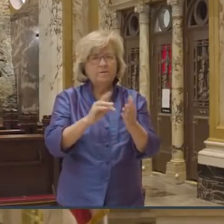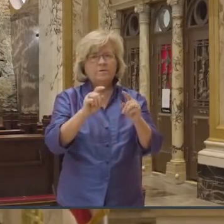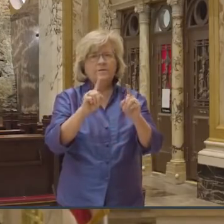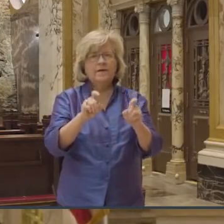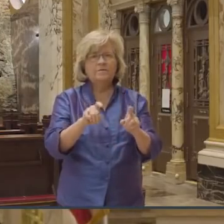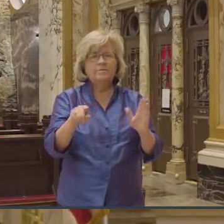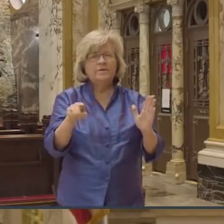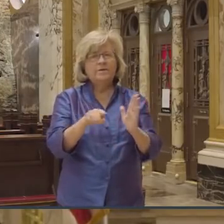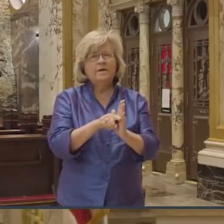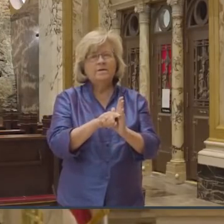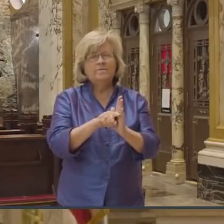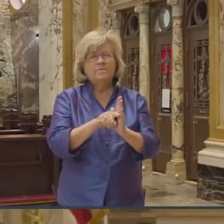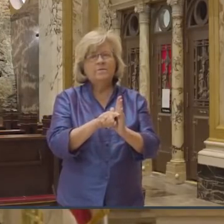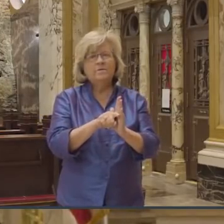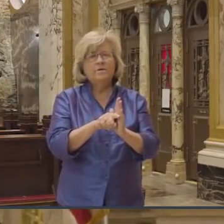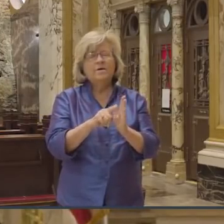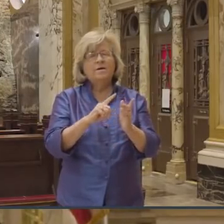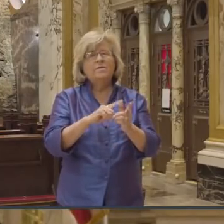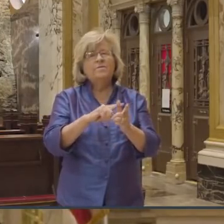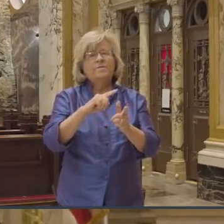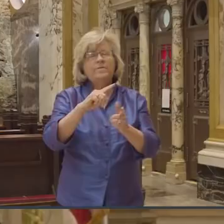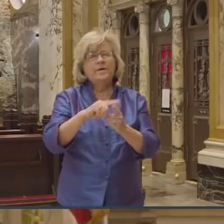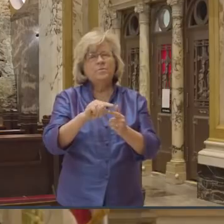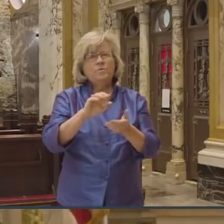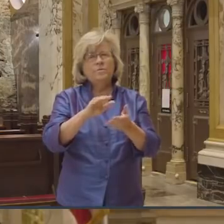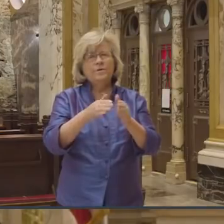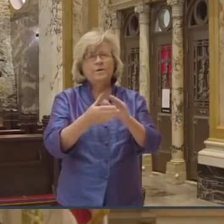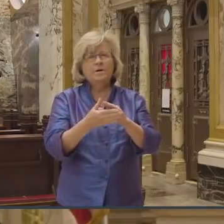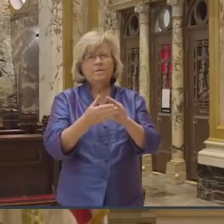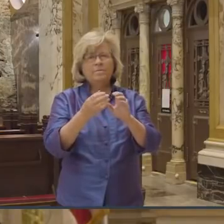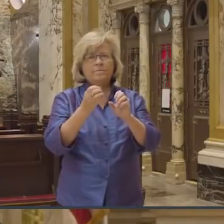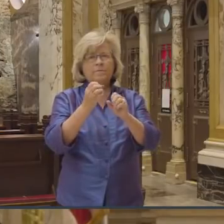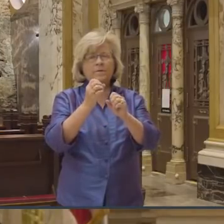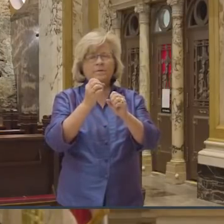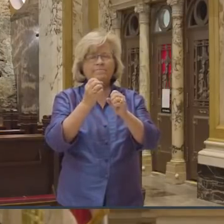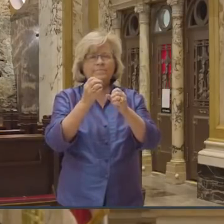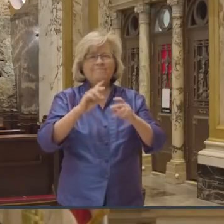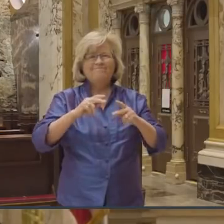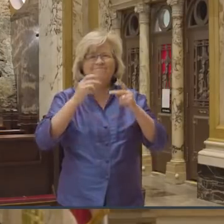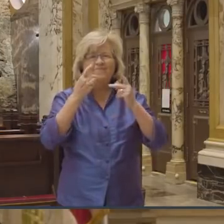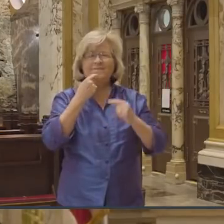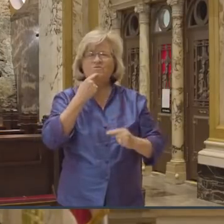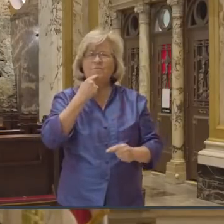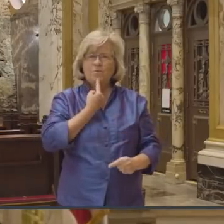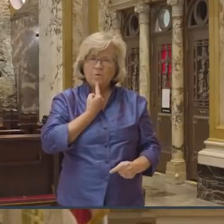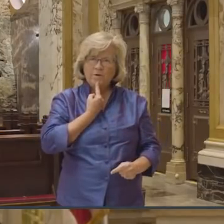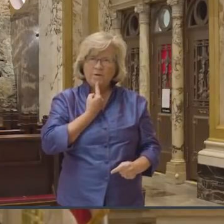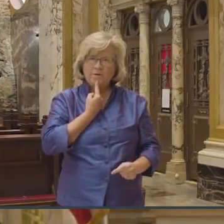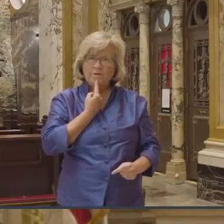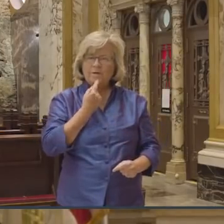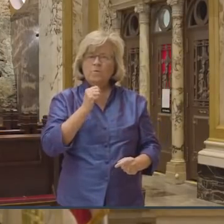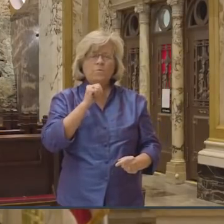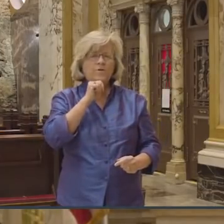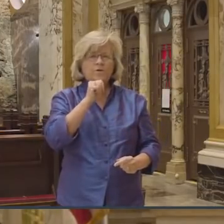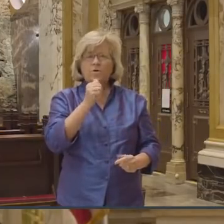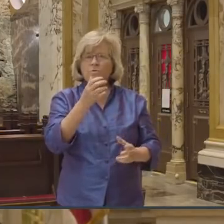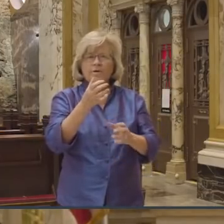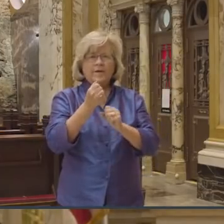negative. And then we become disillusioned or disappointed when we don't get what we